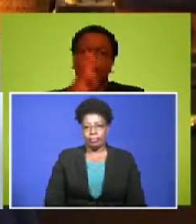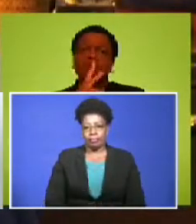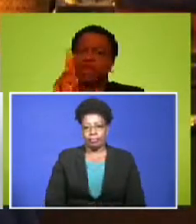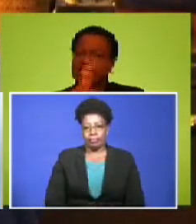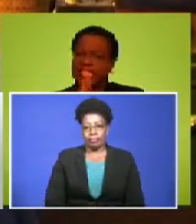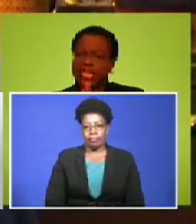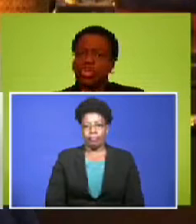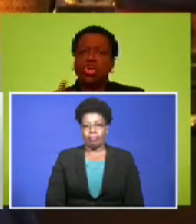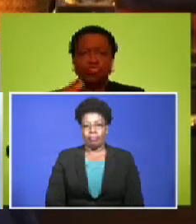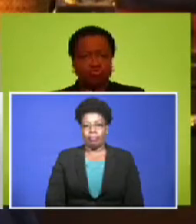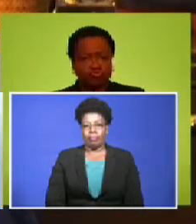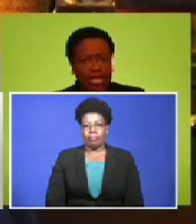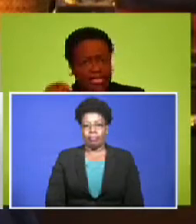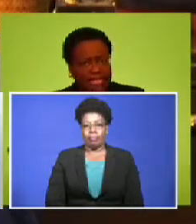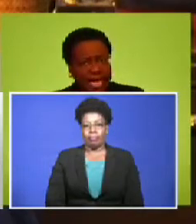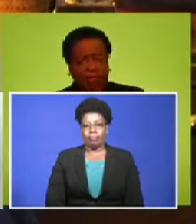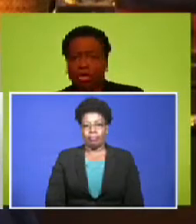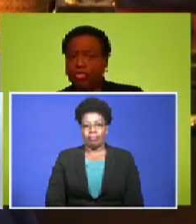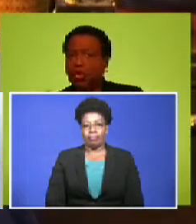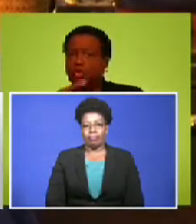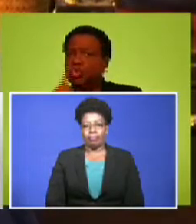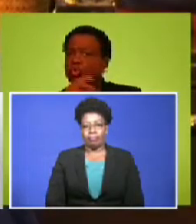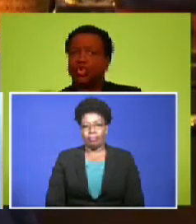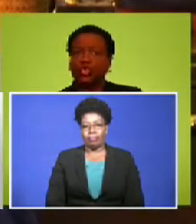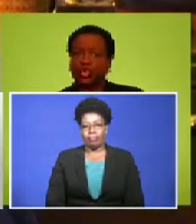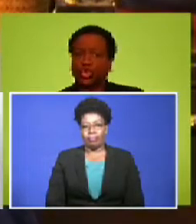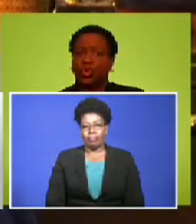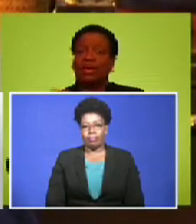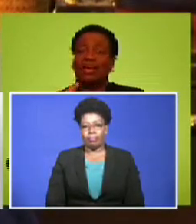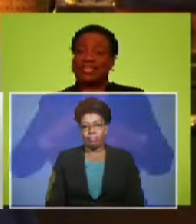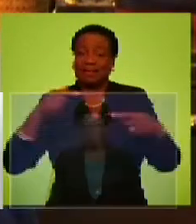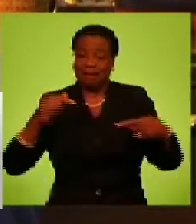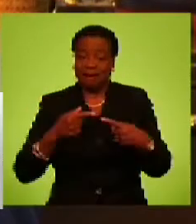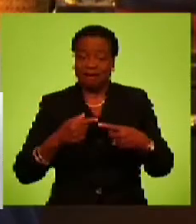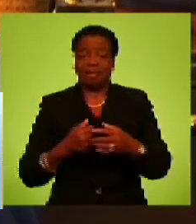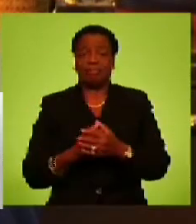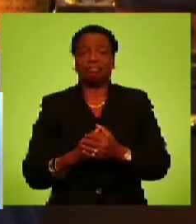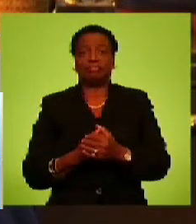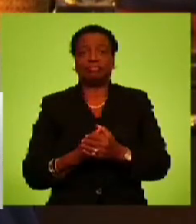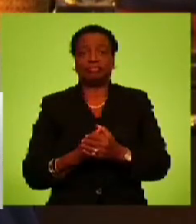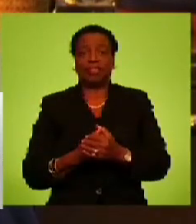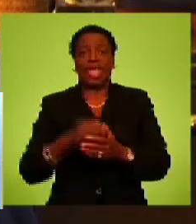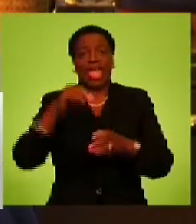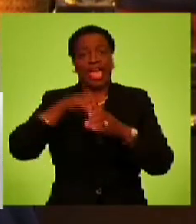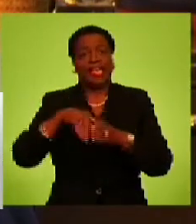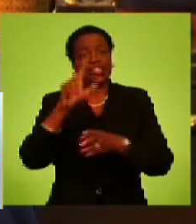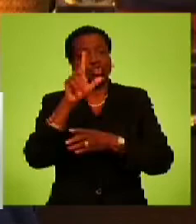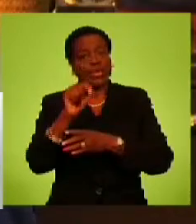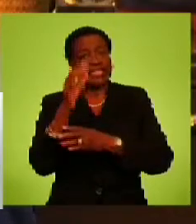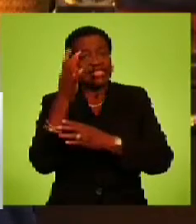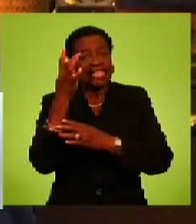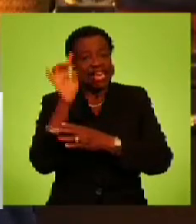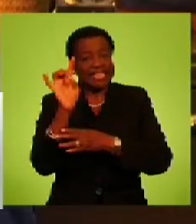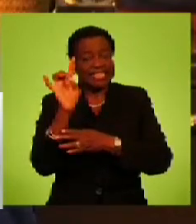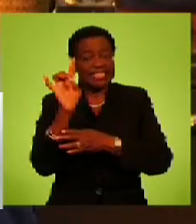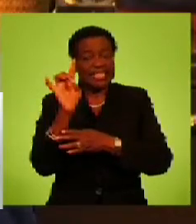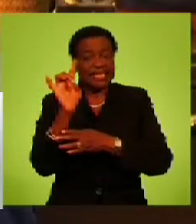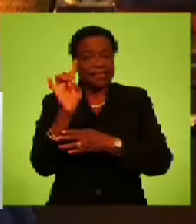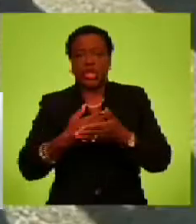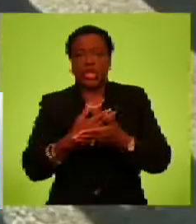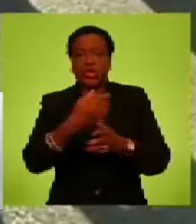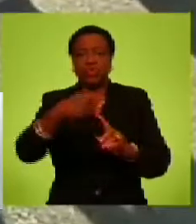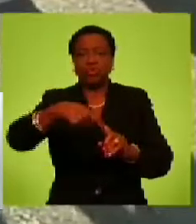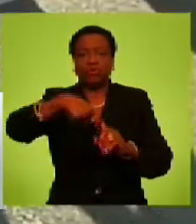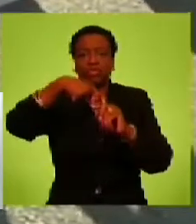in preventing and fighting crime. We will relentlessly track down those who do us